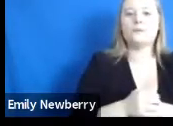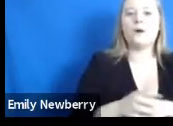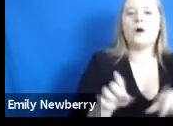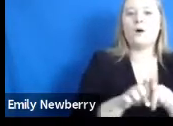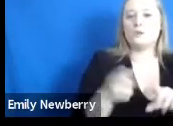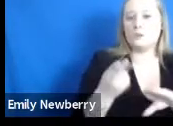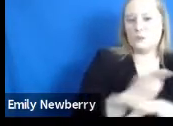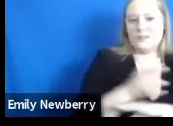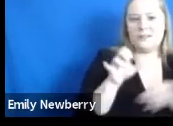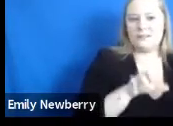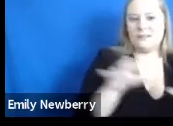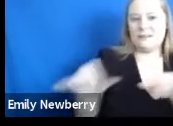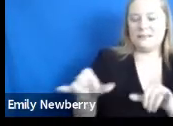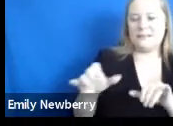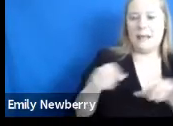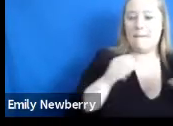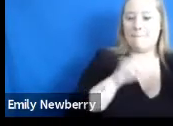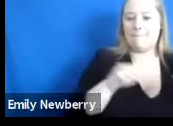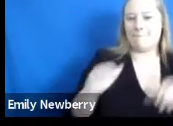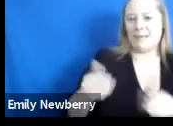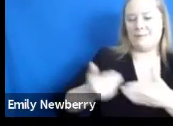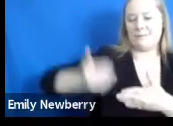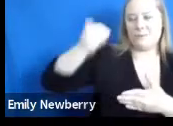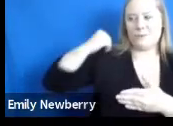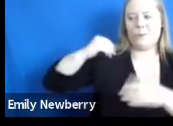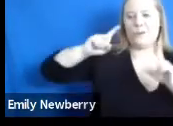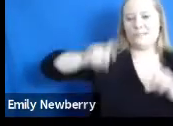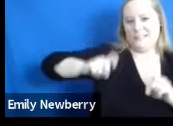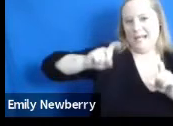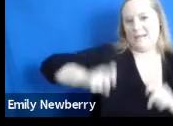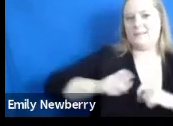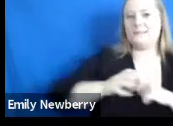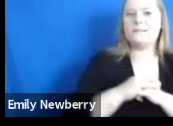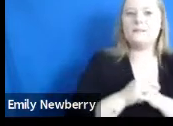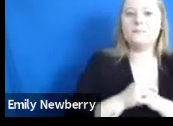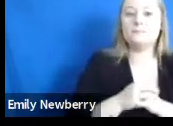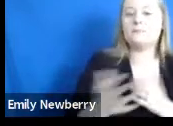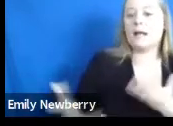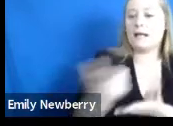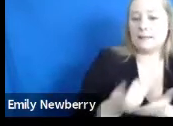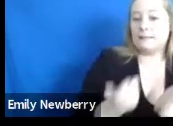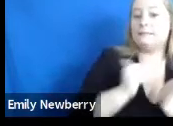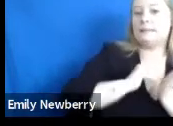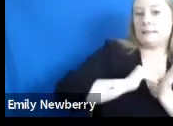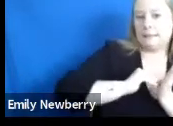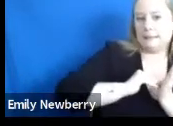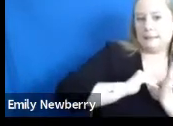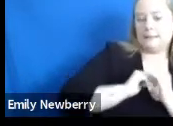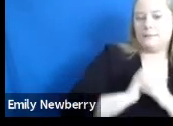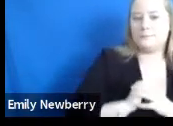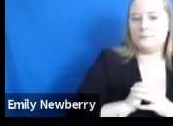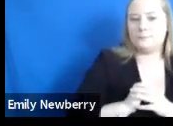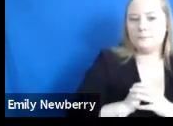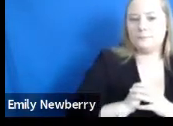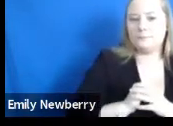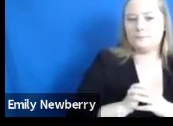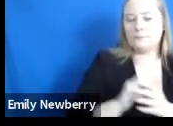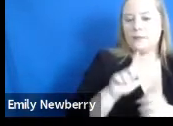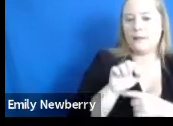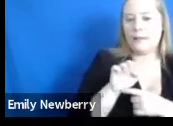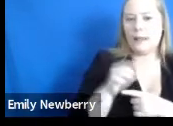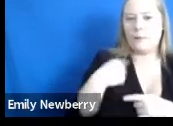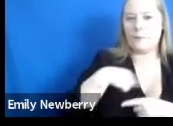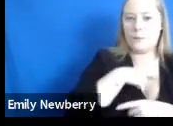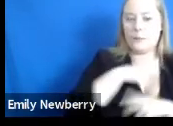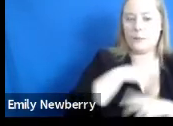the previous objective. But we collected the soil samples, and in the lab, we